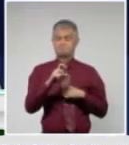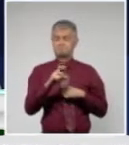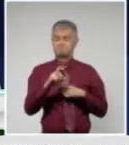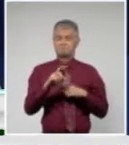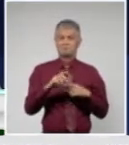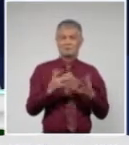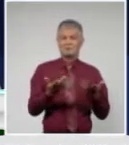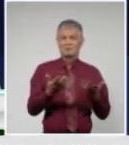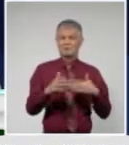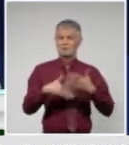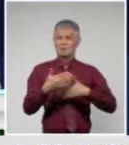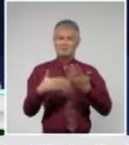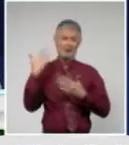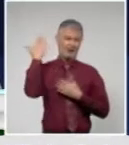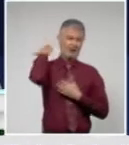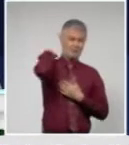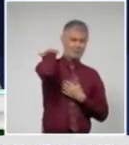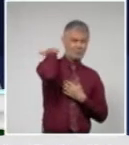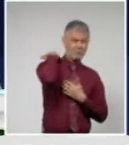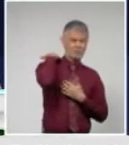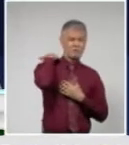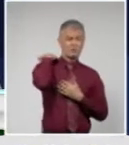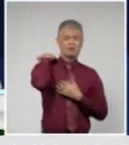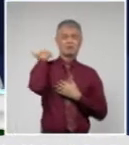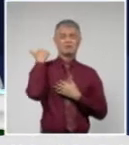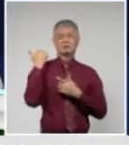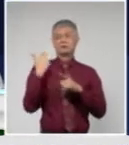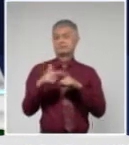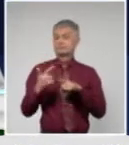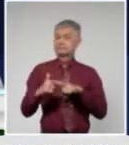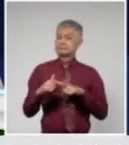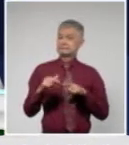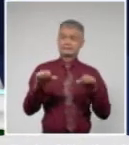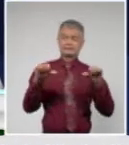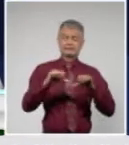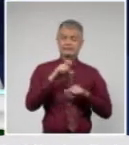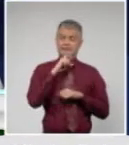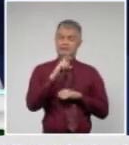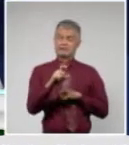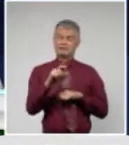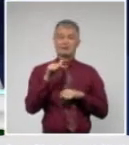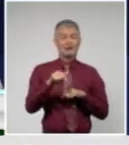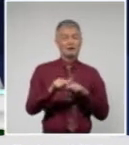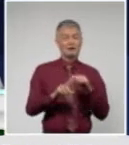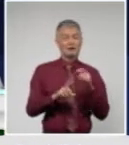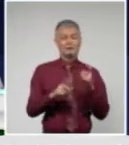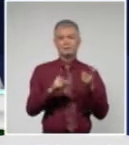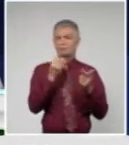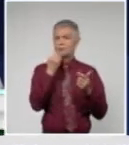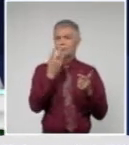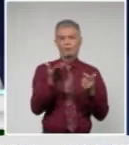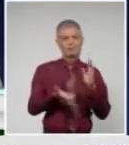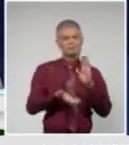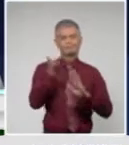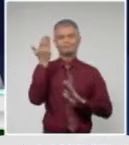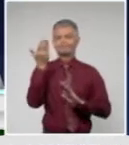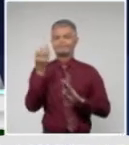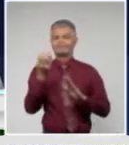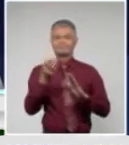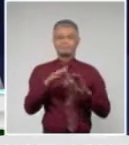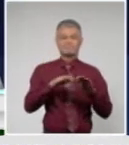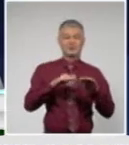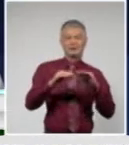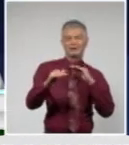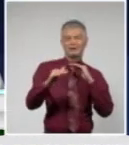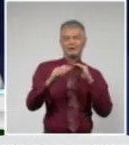any notable pre-existing health conditions. Nonetheless, he spent only hours in hospital.